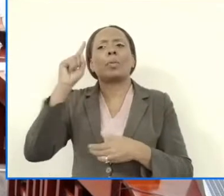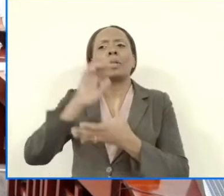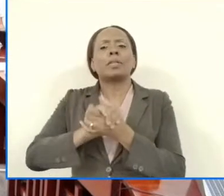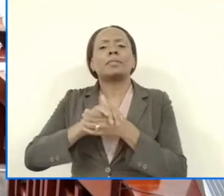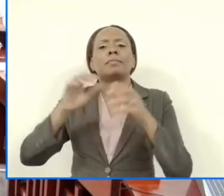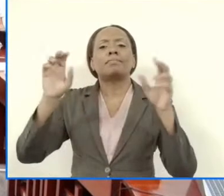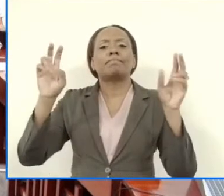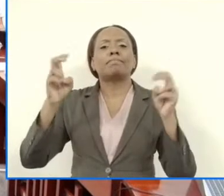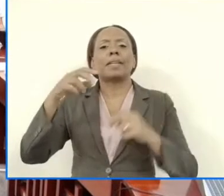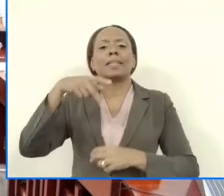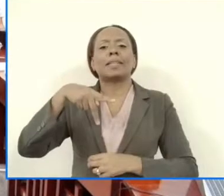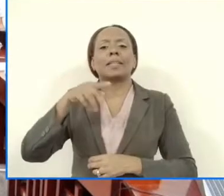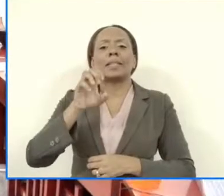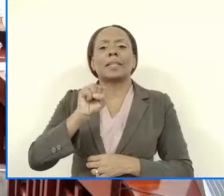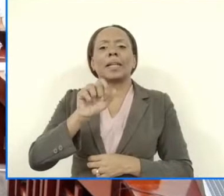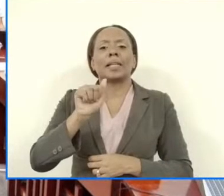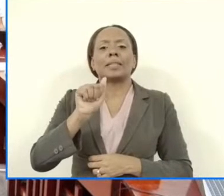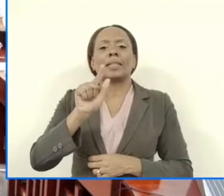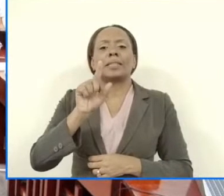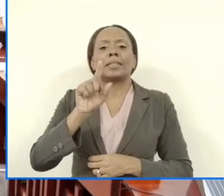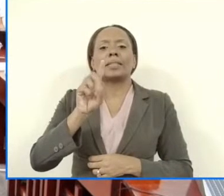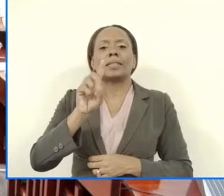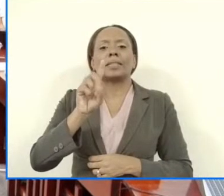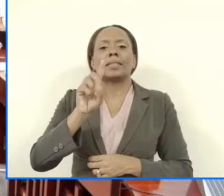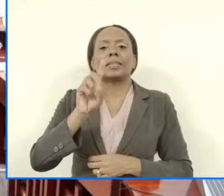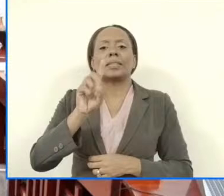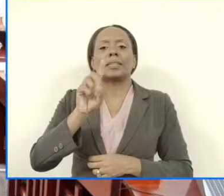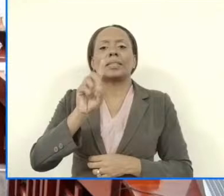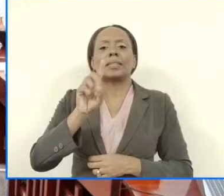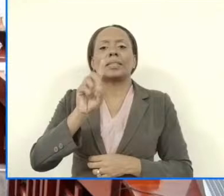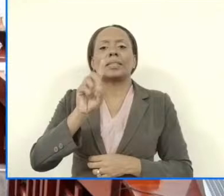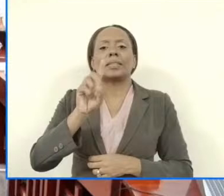God is our refuge and strength, for very present help in trouble.